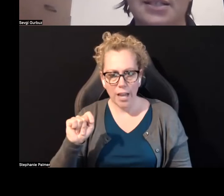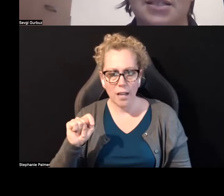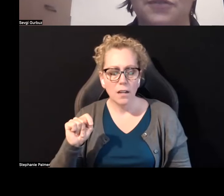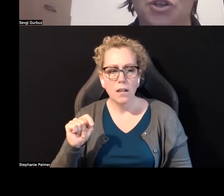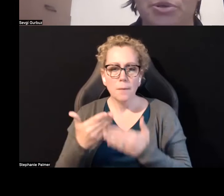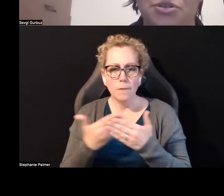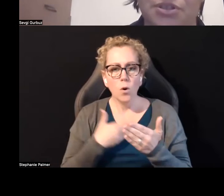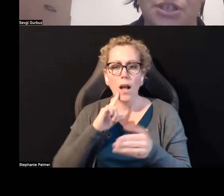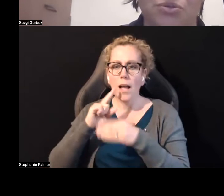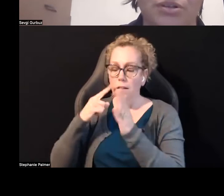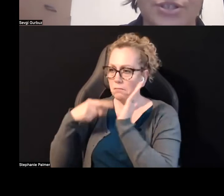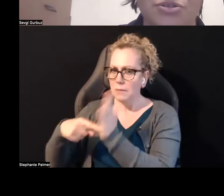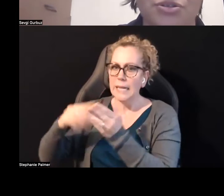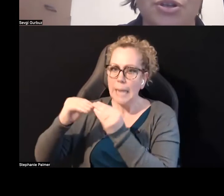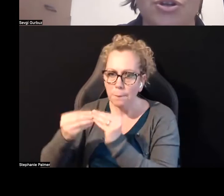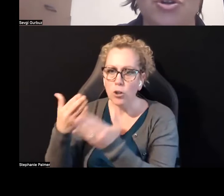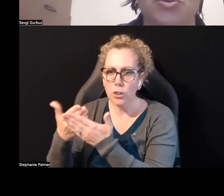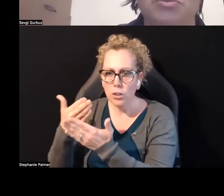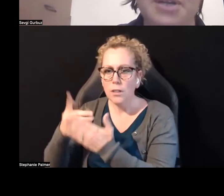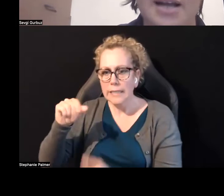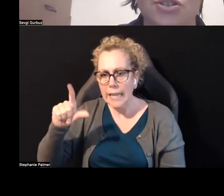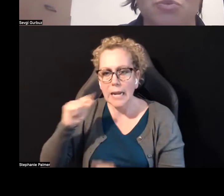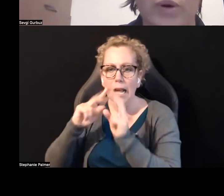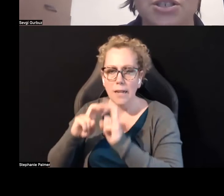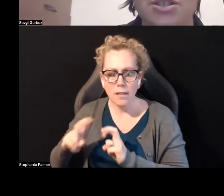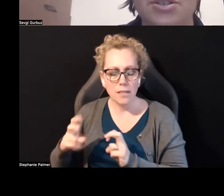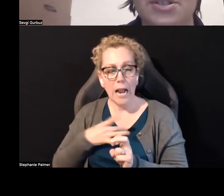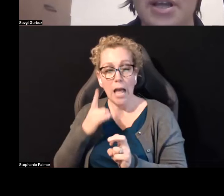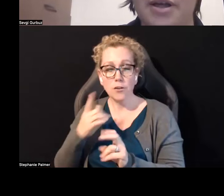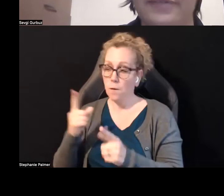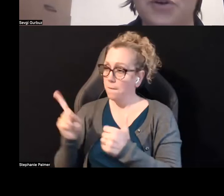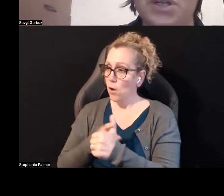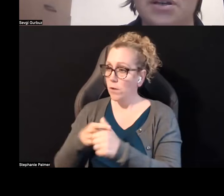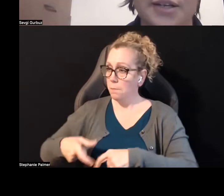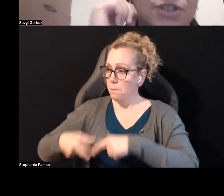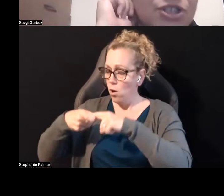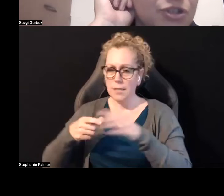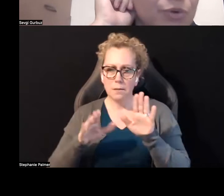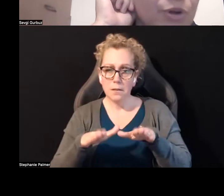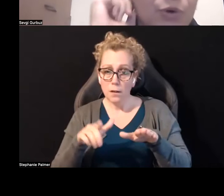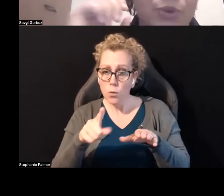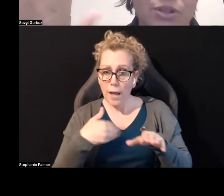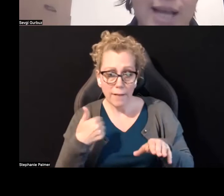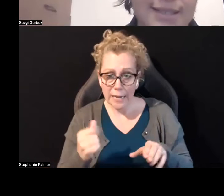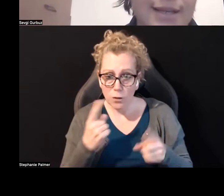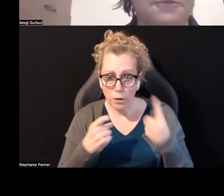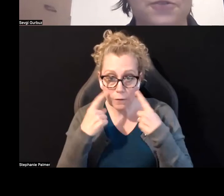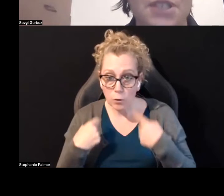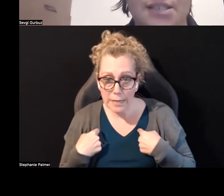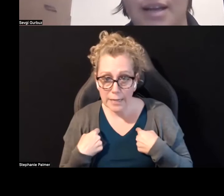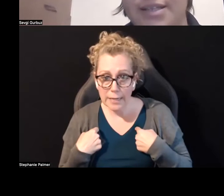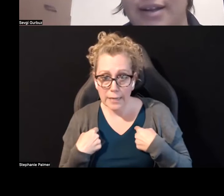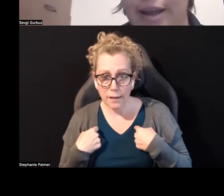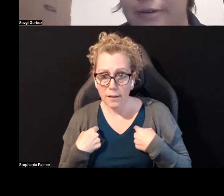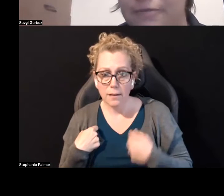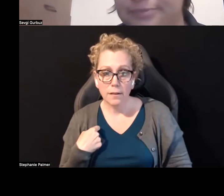results, I'd like to give the opportunity to our listeners to maybe ask some questions, and then we can kind of continue with the last 10,